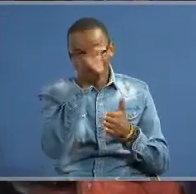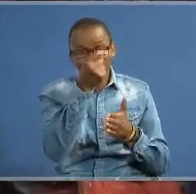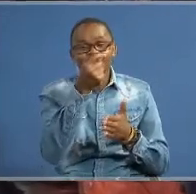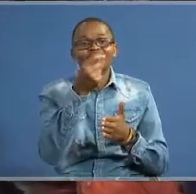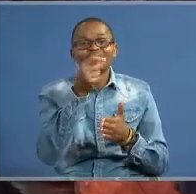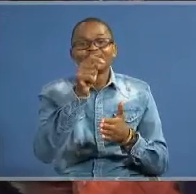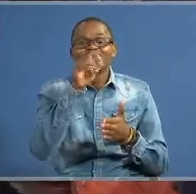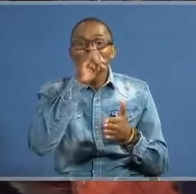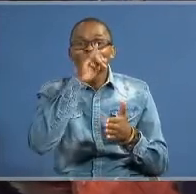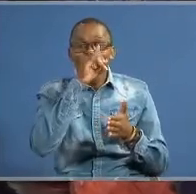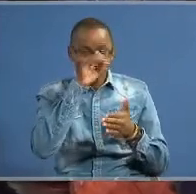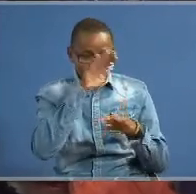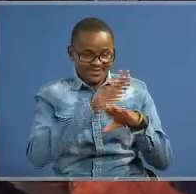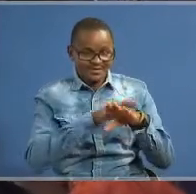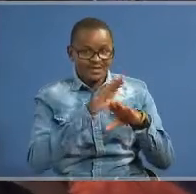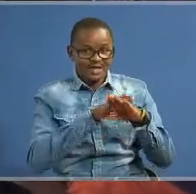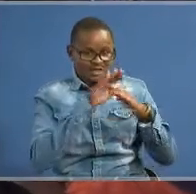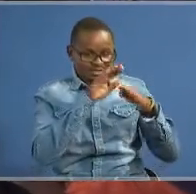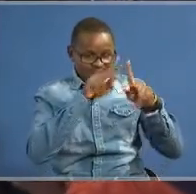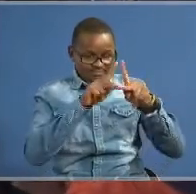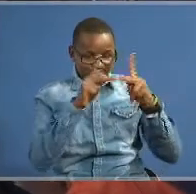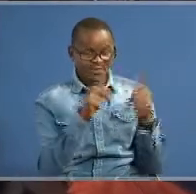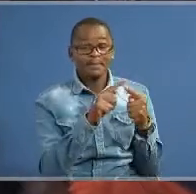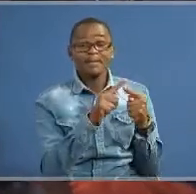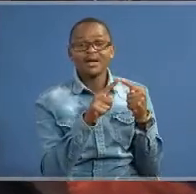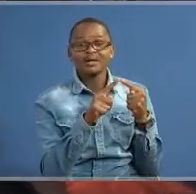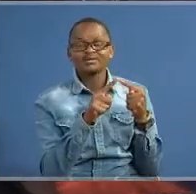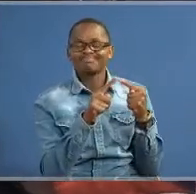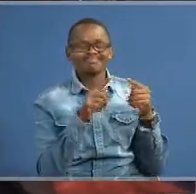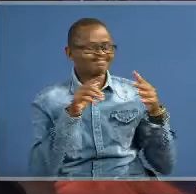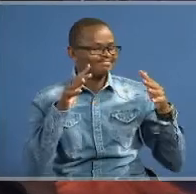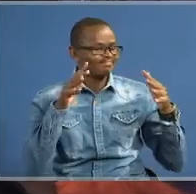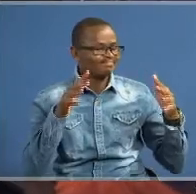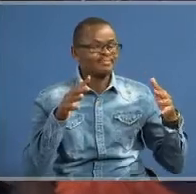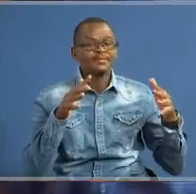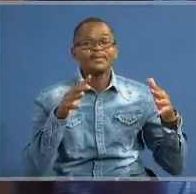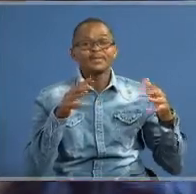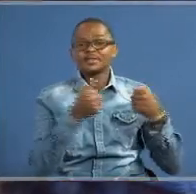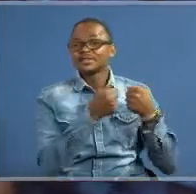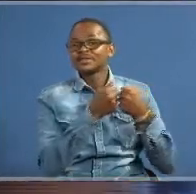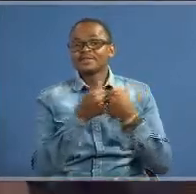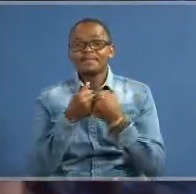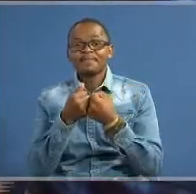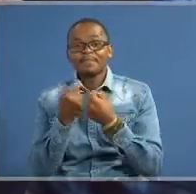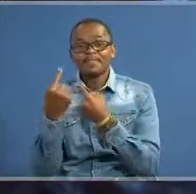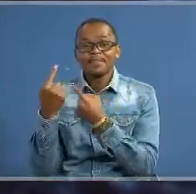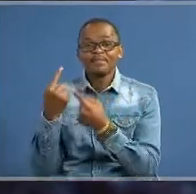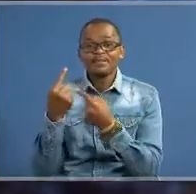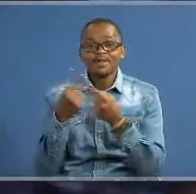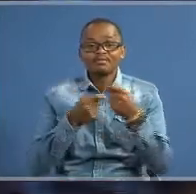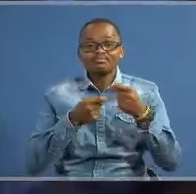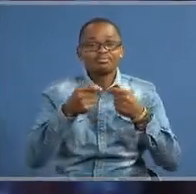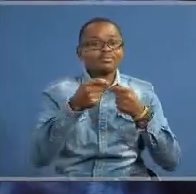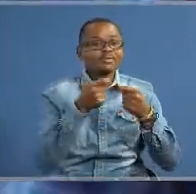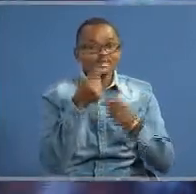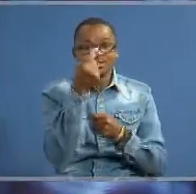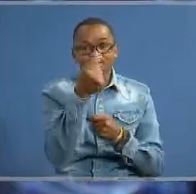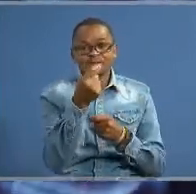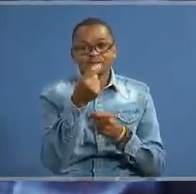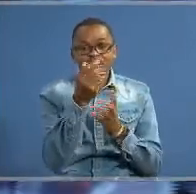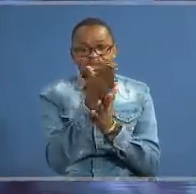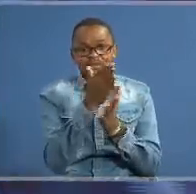medium enterprise is a good venture, but it faces a myriad of challenges. The stringent regulations glued to the small